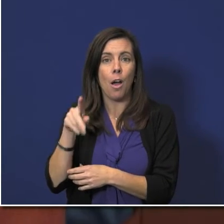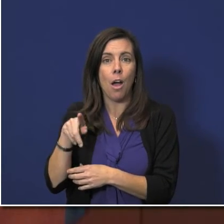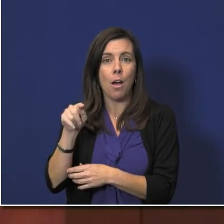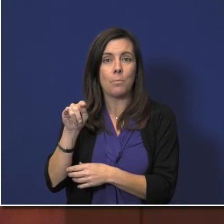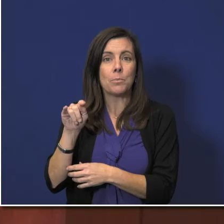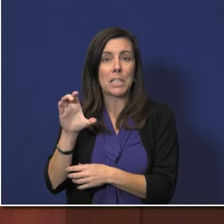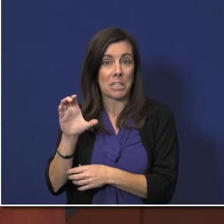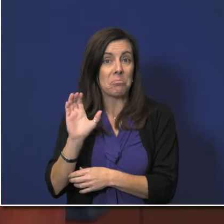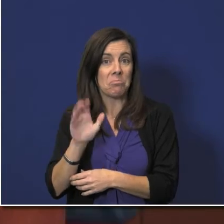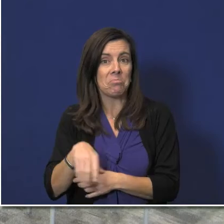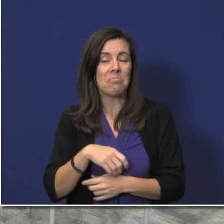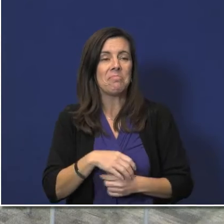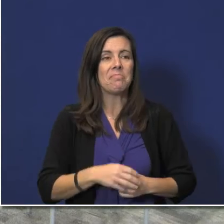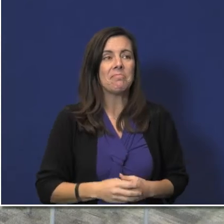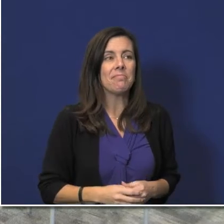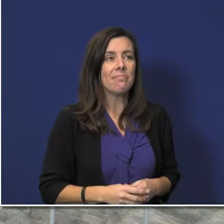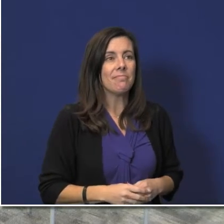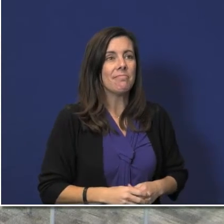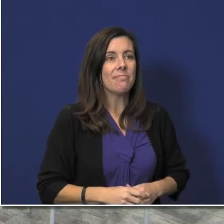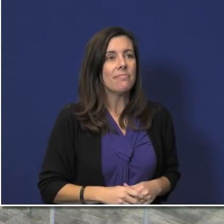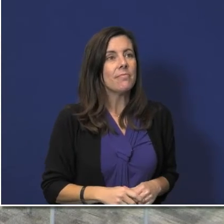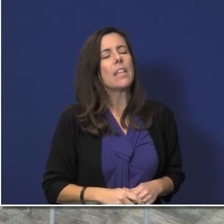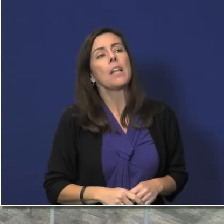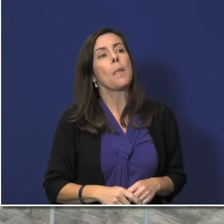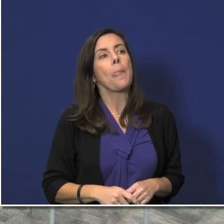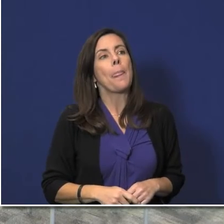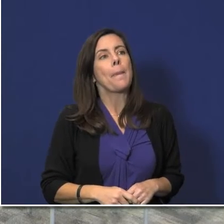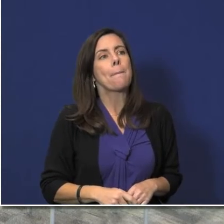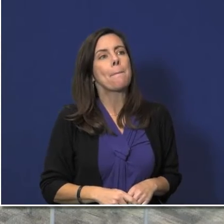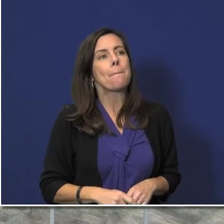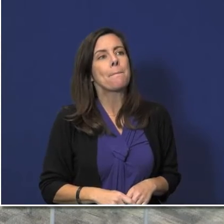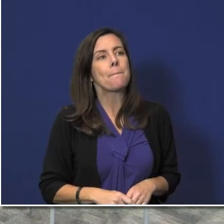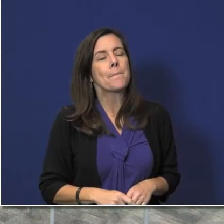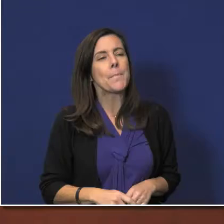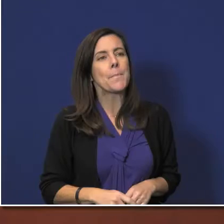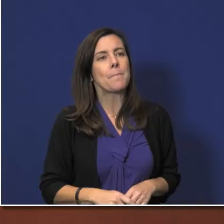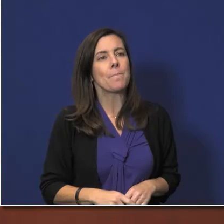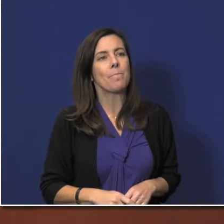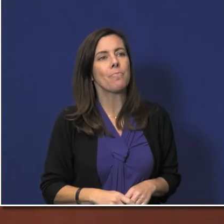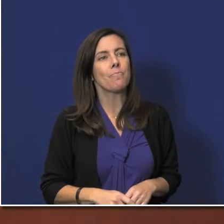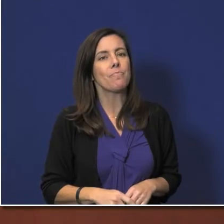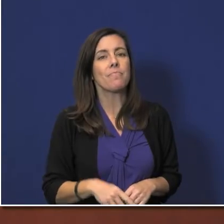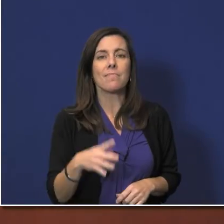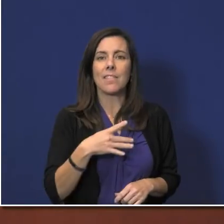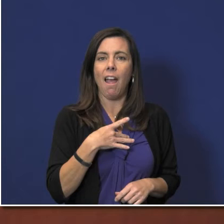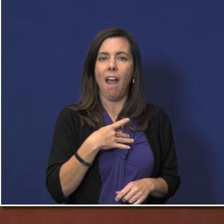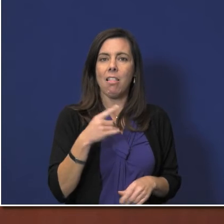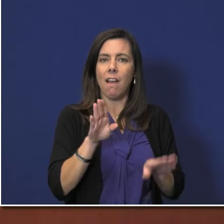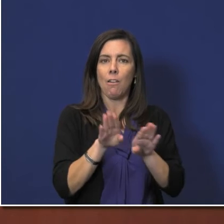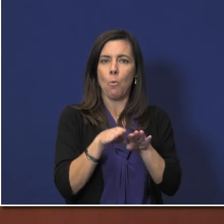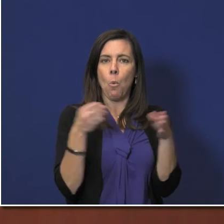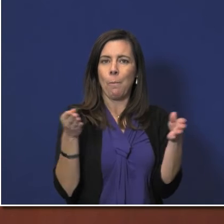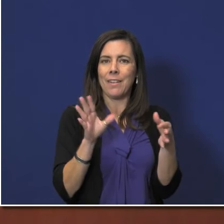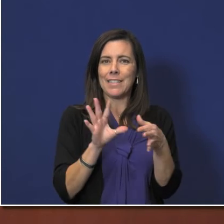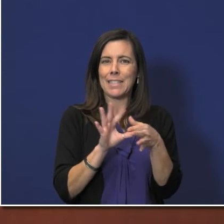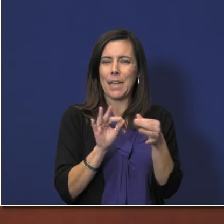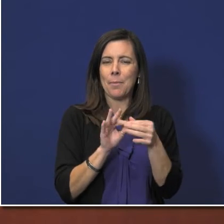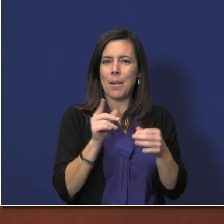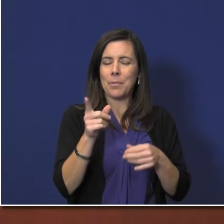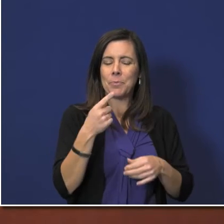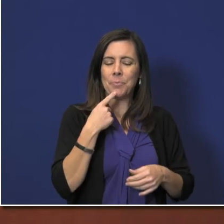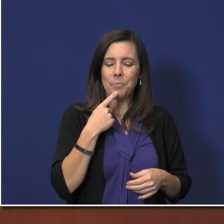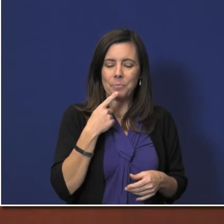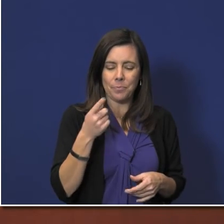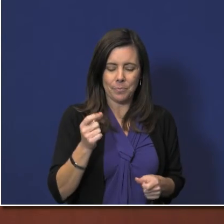flexibility. That's great, great. And I like the opening statement